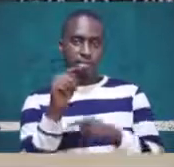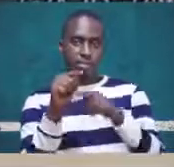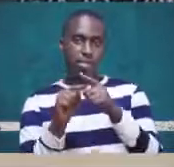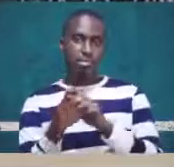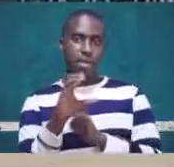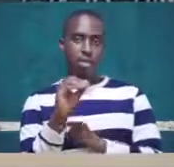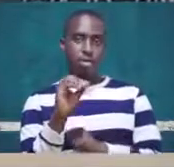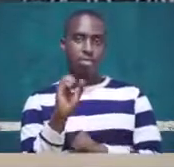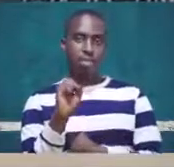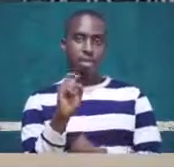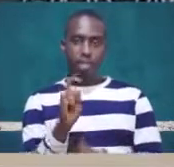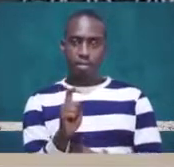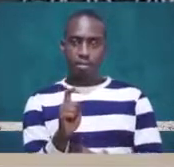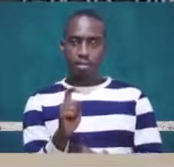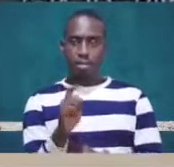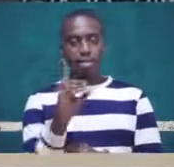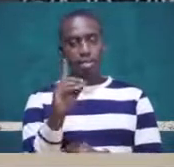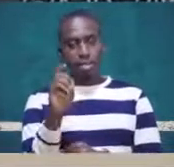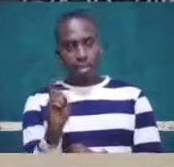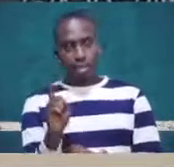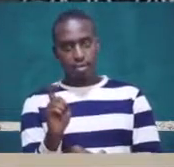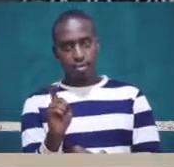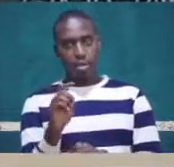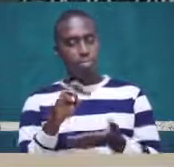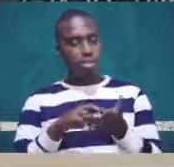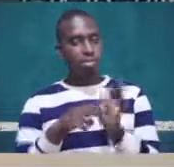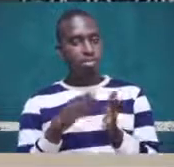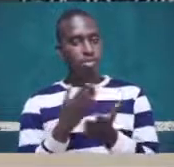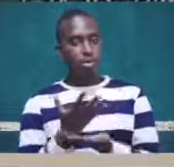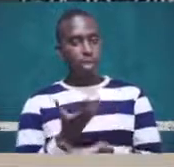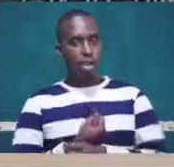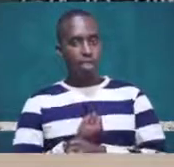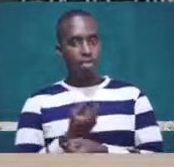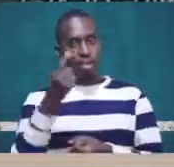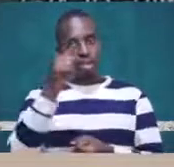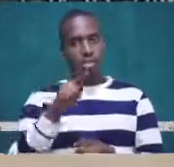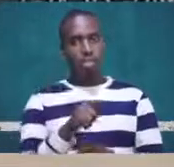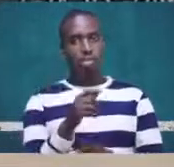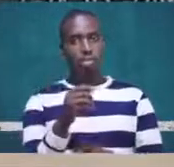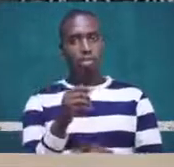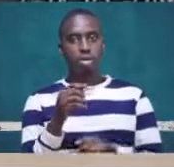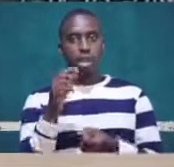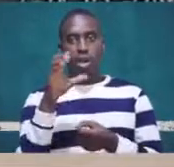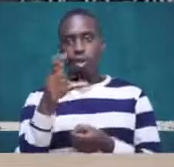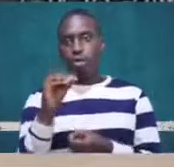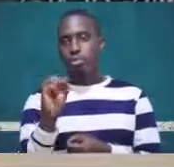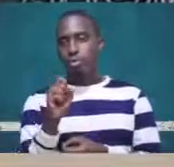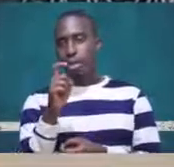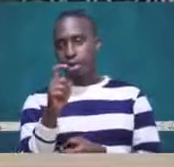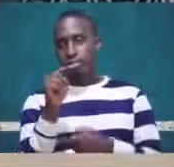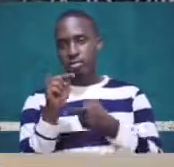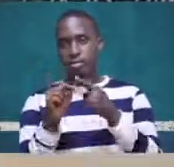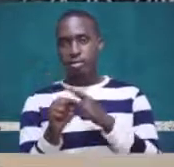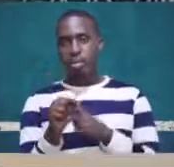by cosine x dx. Means that you have integral of cosine x divided